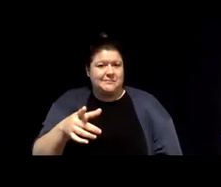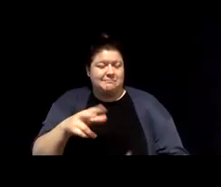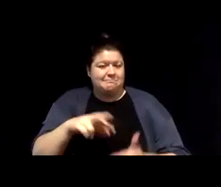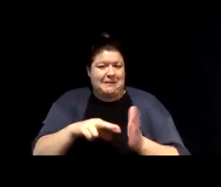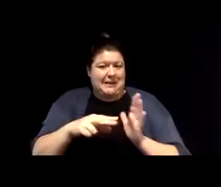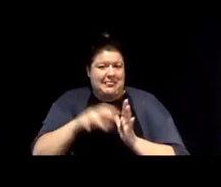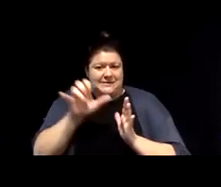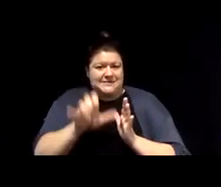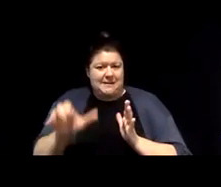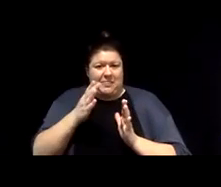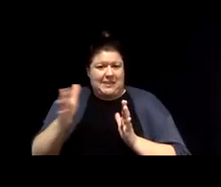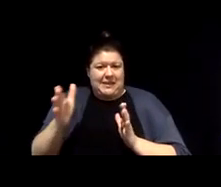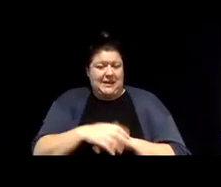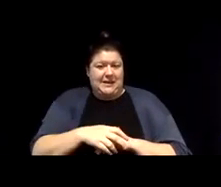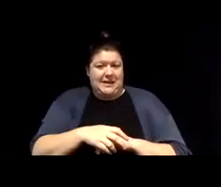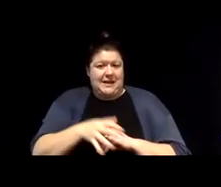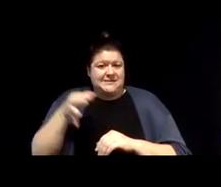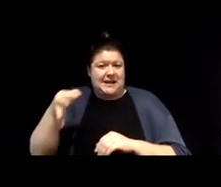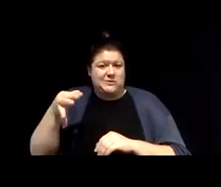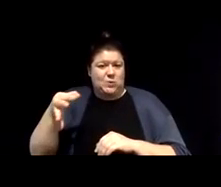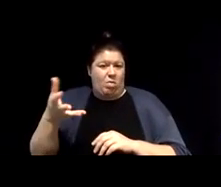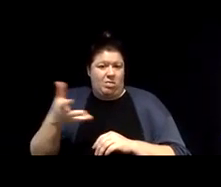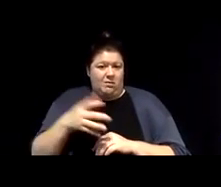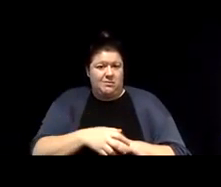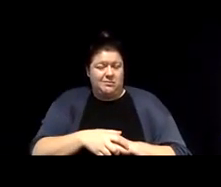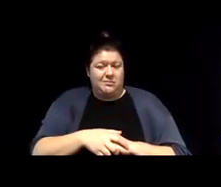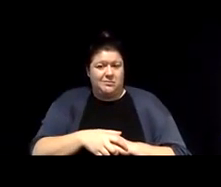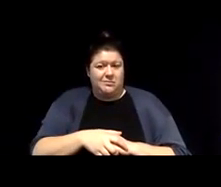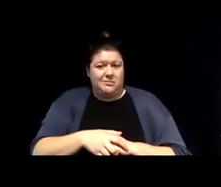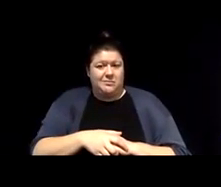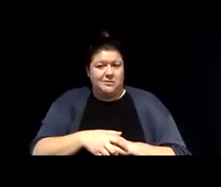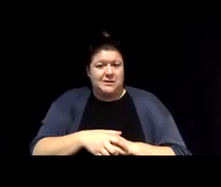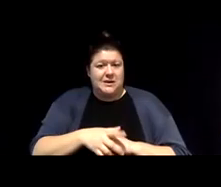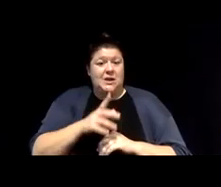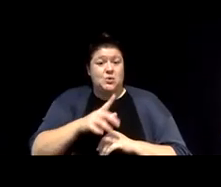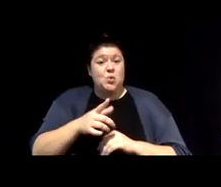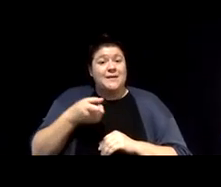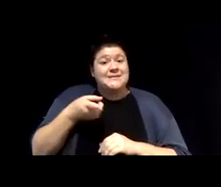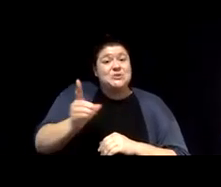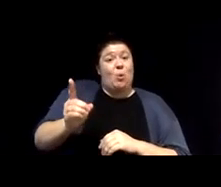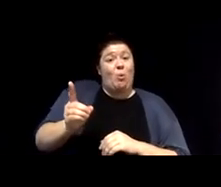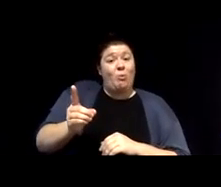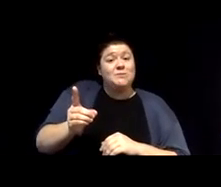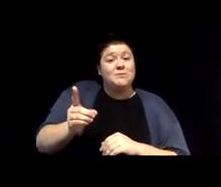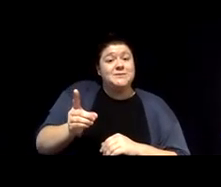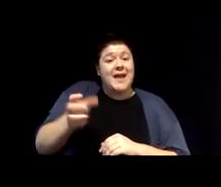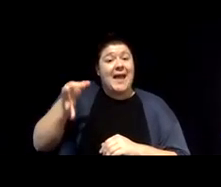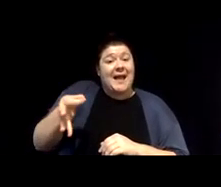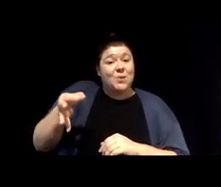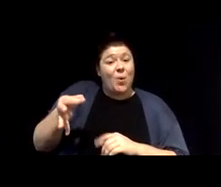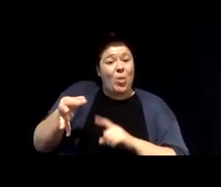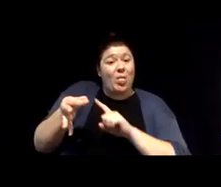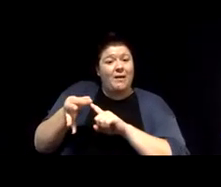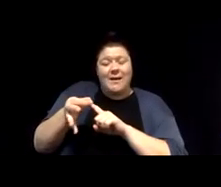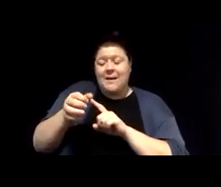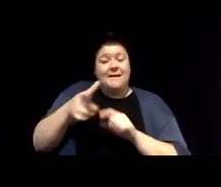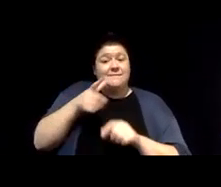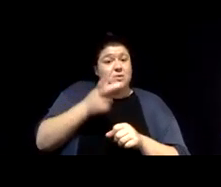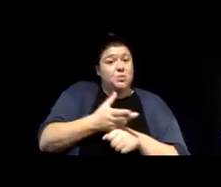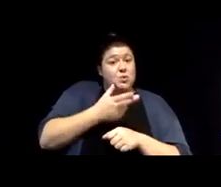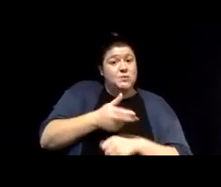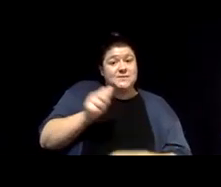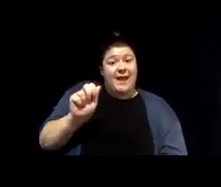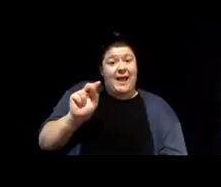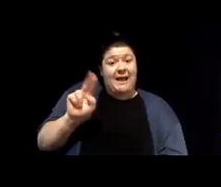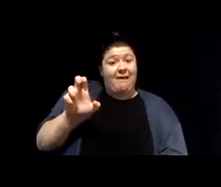meaning as when someone is insulting someone by using the term asshole. Okay, so what